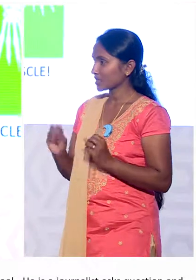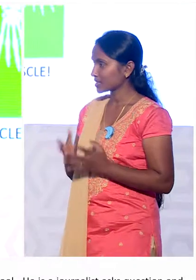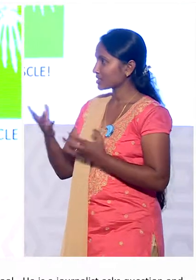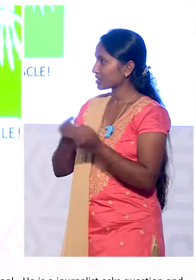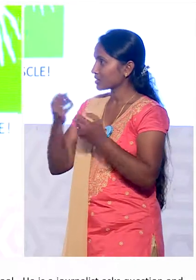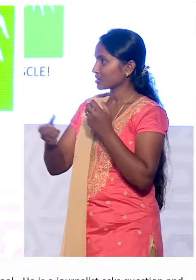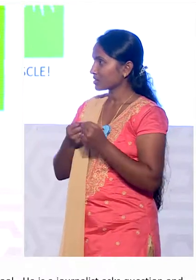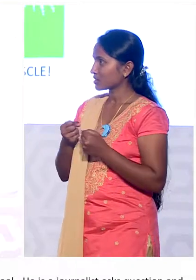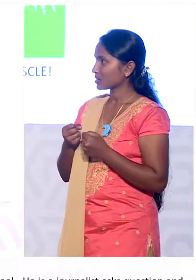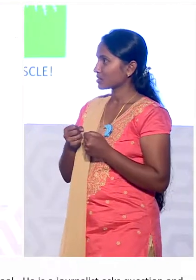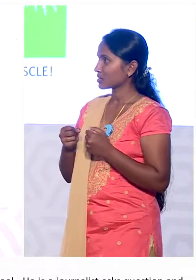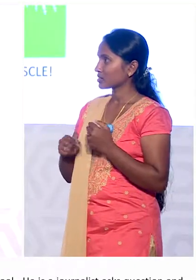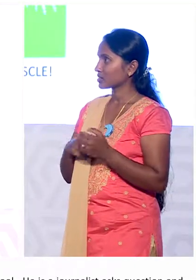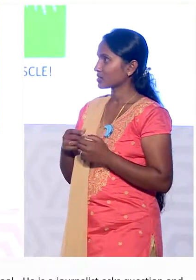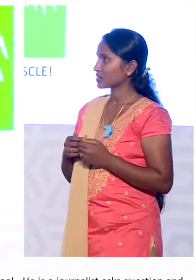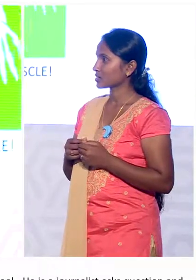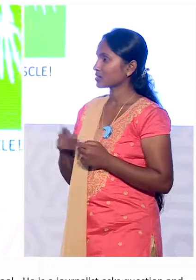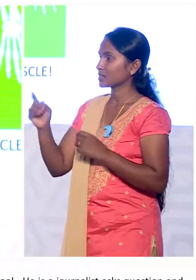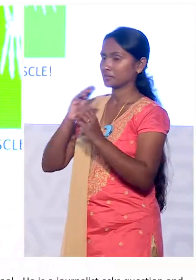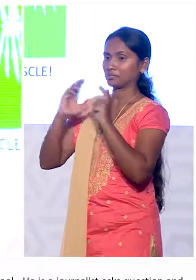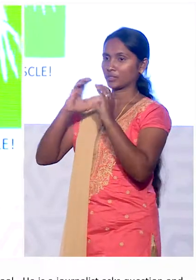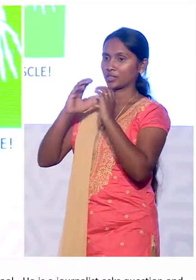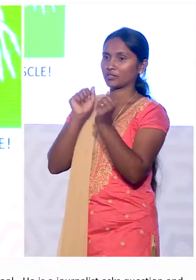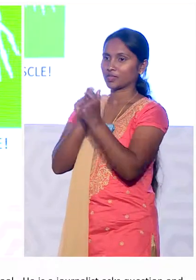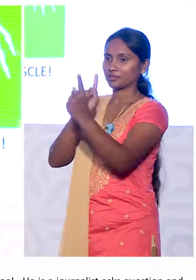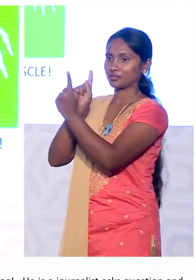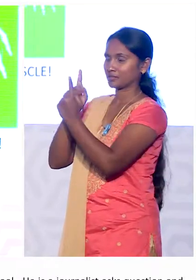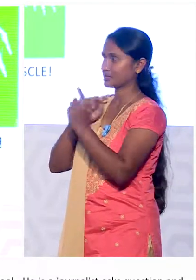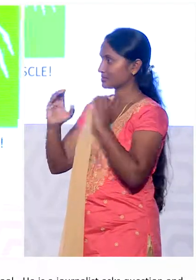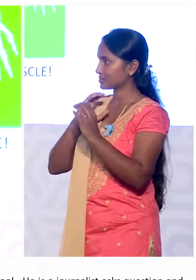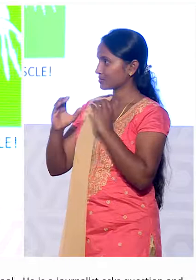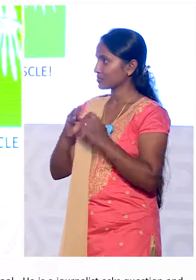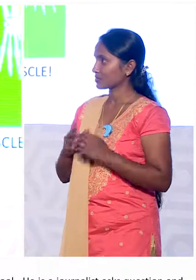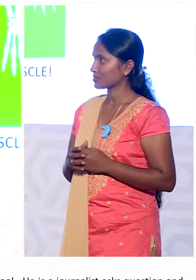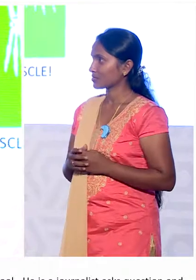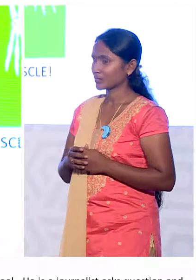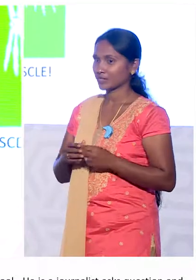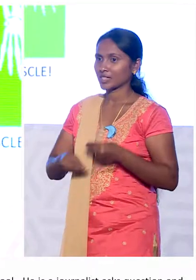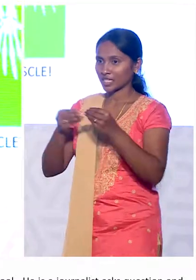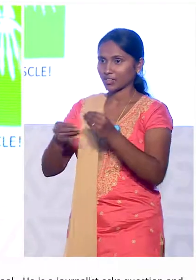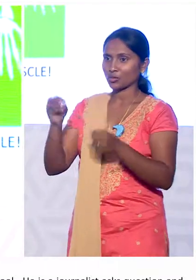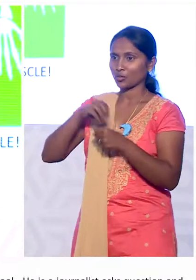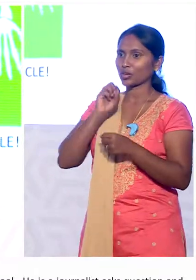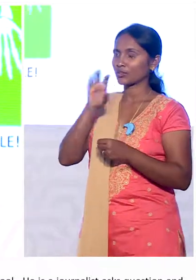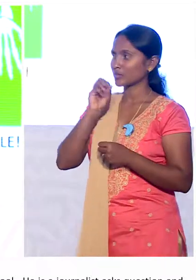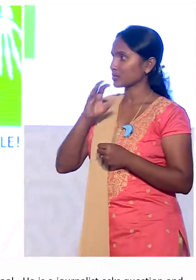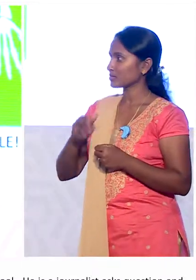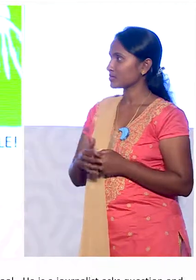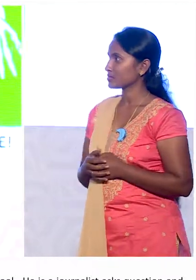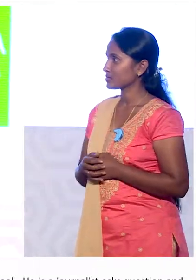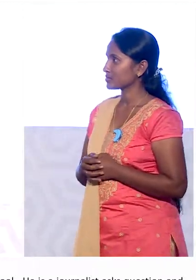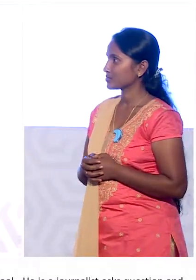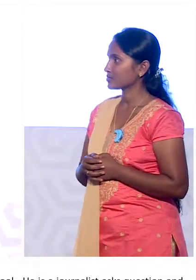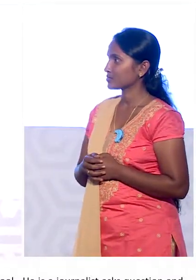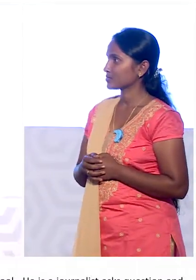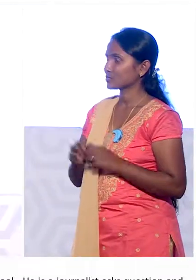wild foods. And immediately we had communication and we had science and we had all sorts of amazing stuff, even if we had no language. And we had movement and we